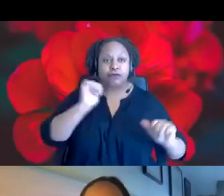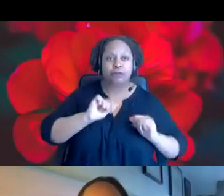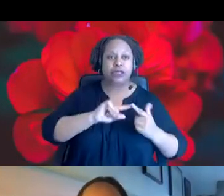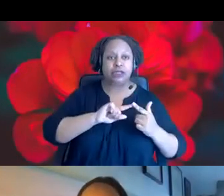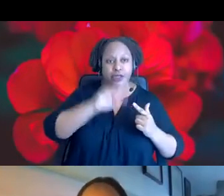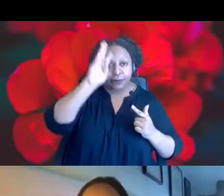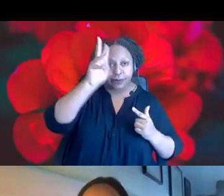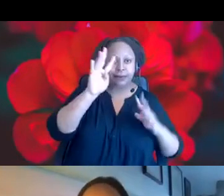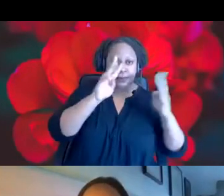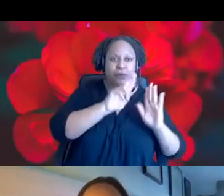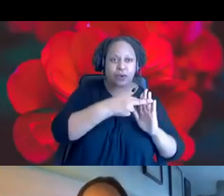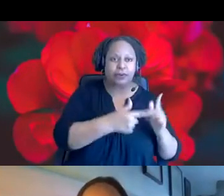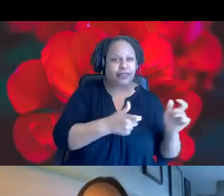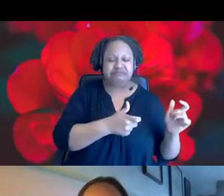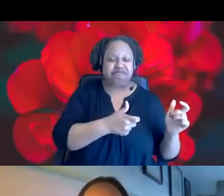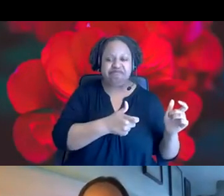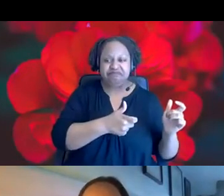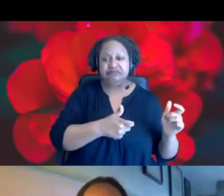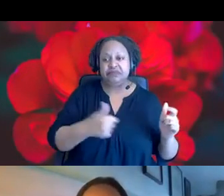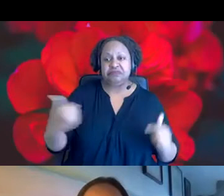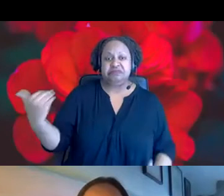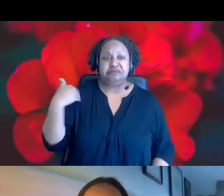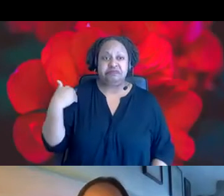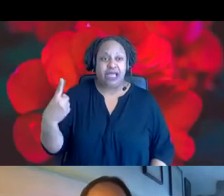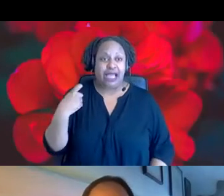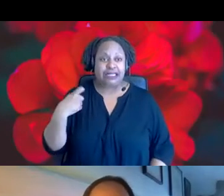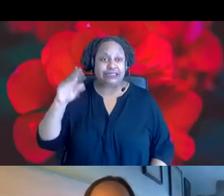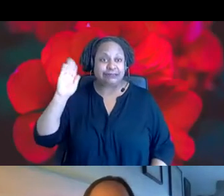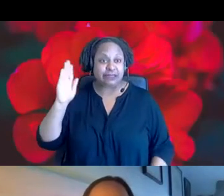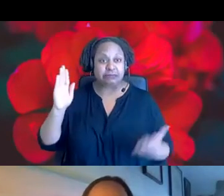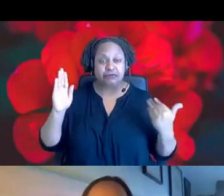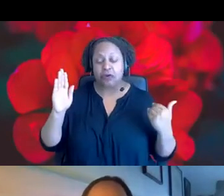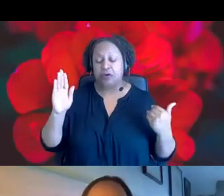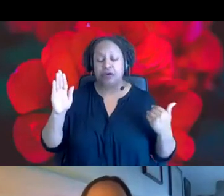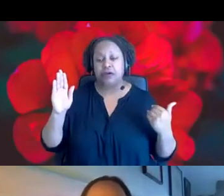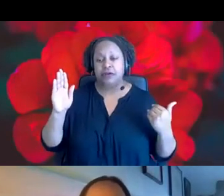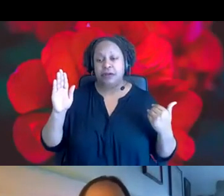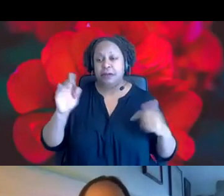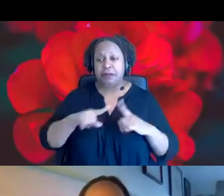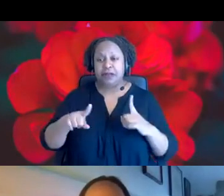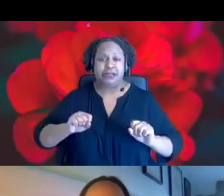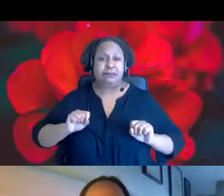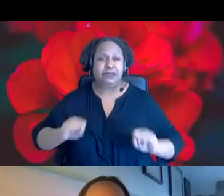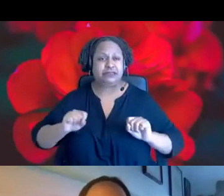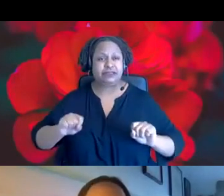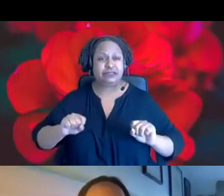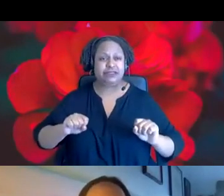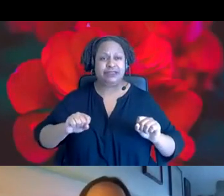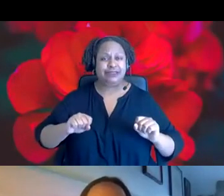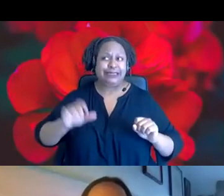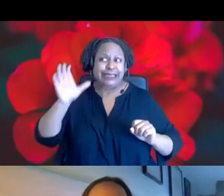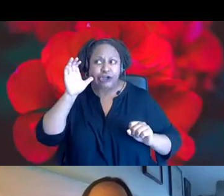I've probably been asked to speak a lot before, but just didn't have the capacity to really hear